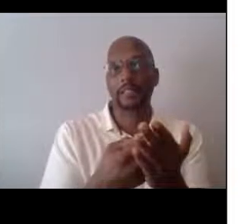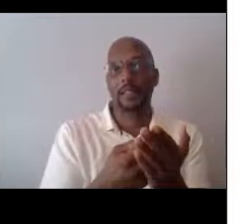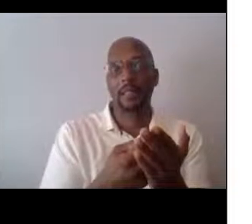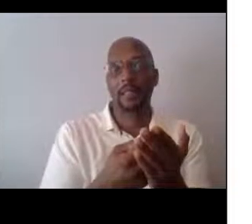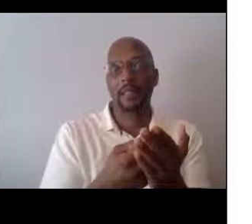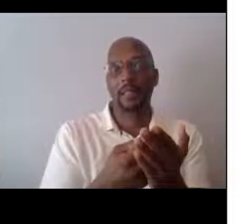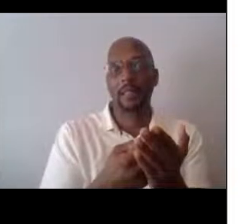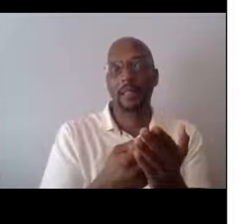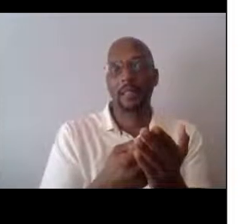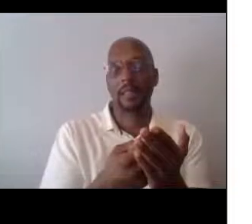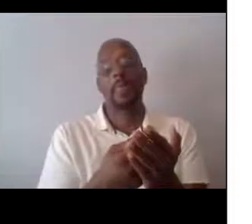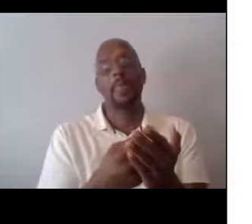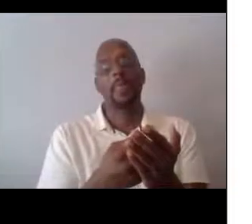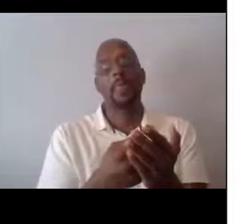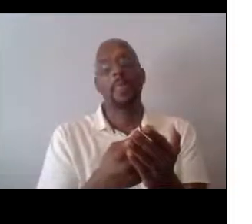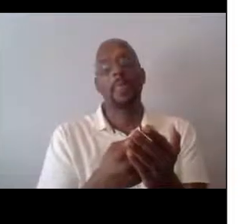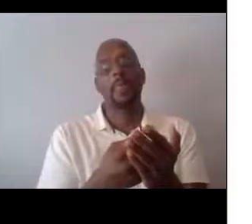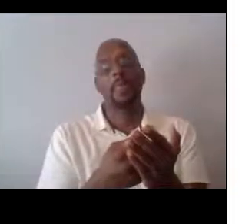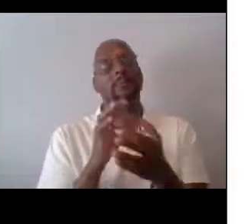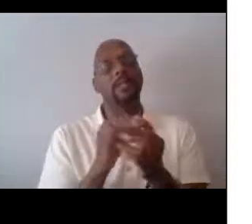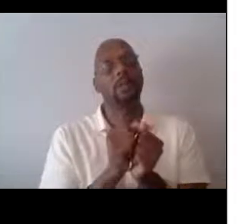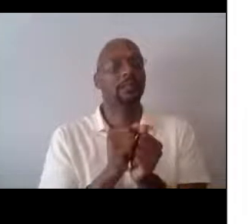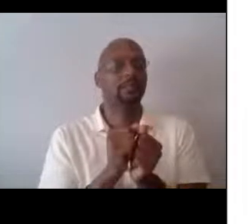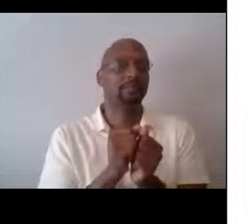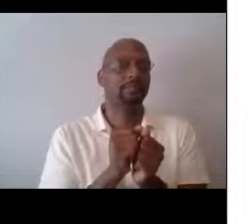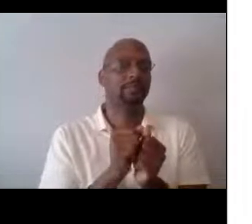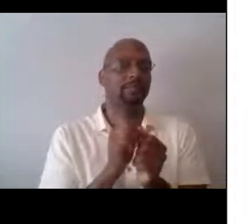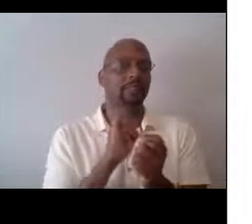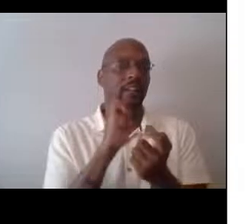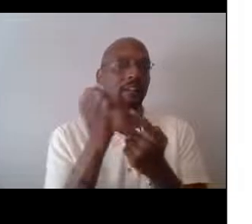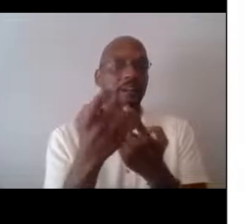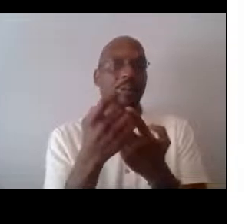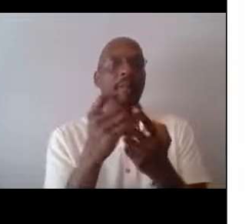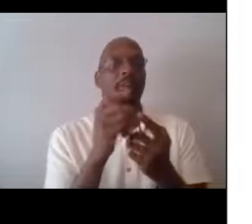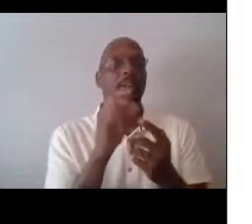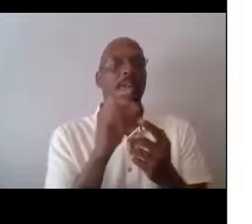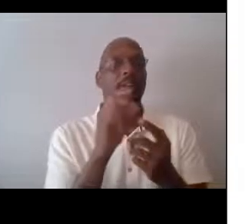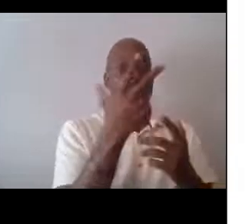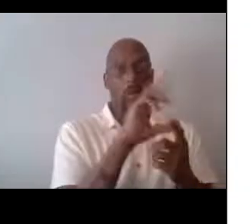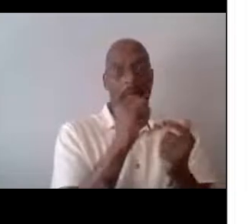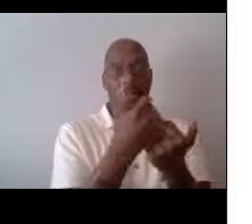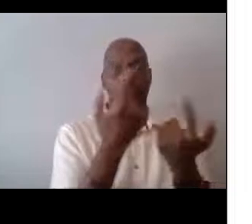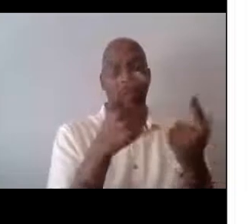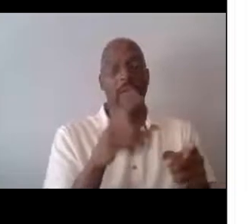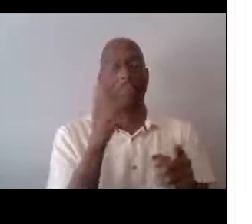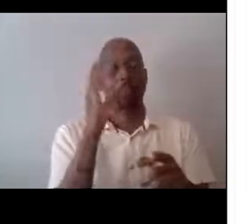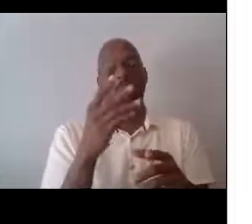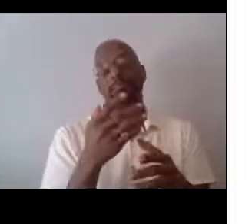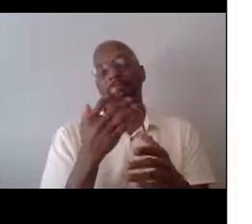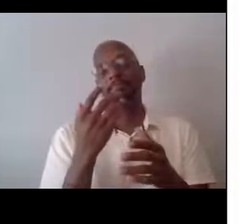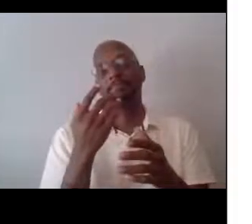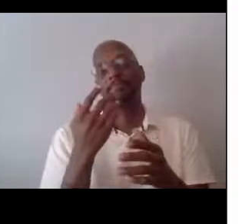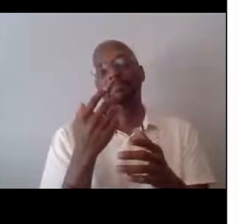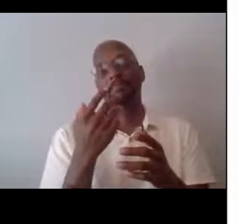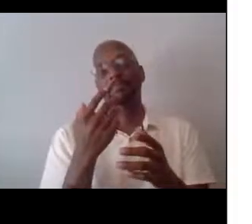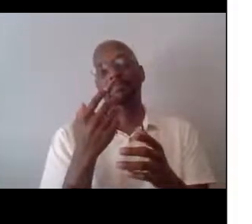pursuant to Bagley-Keene requirements, and our three agencies will retain decision-making authority.